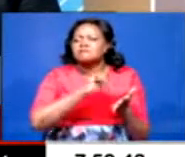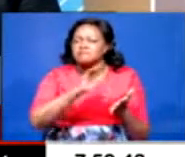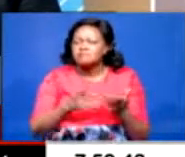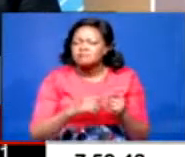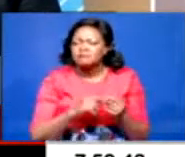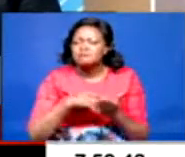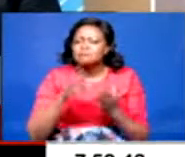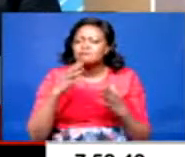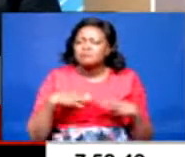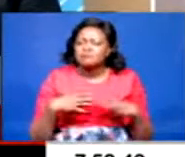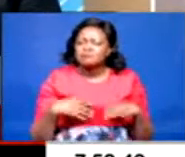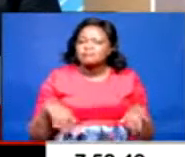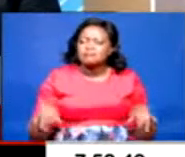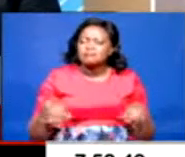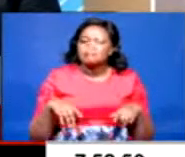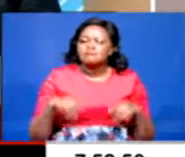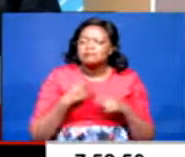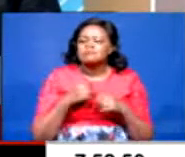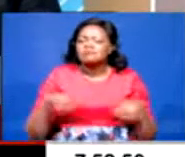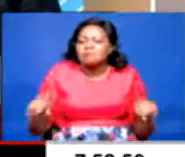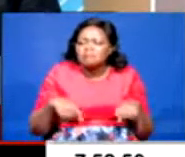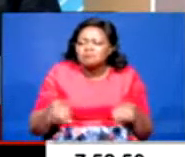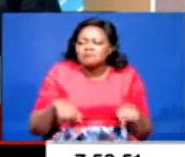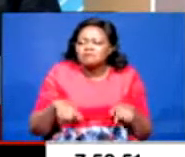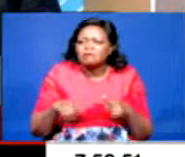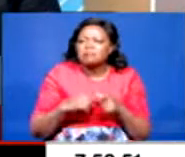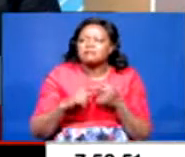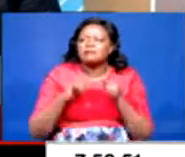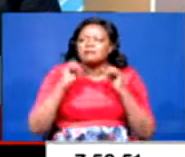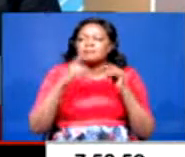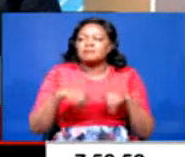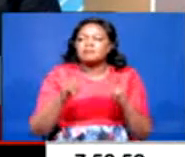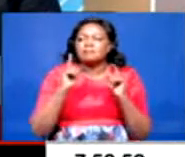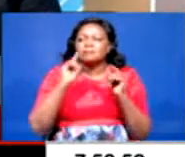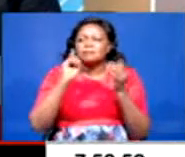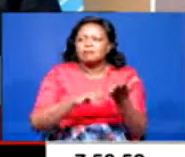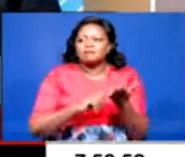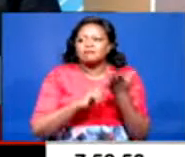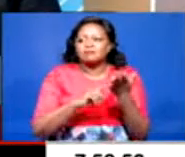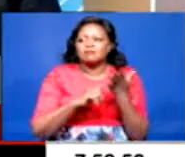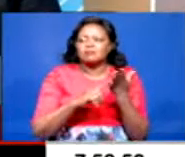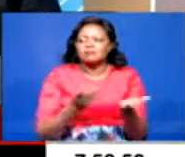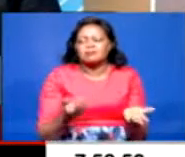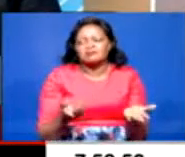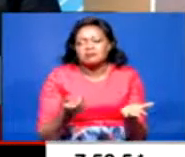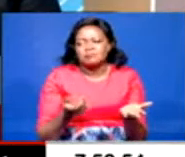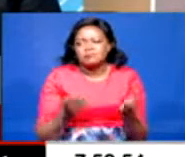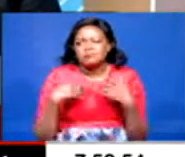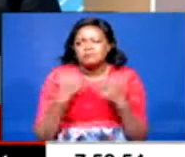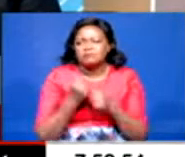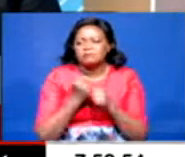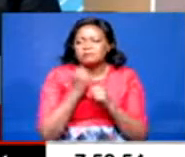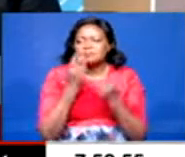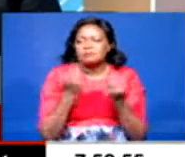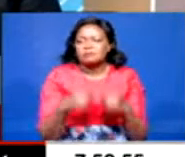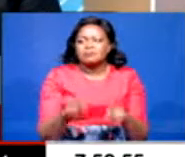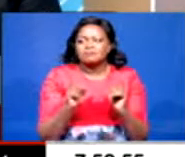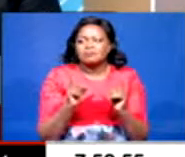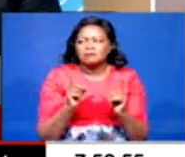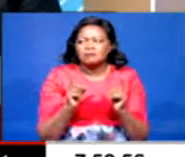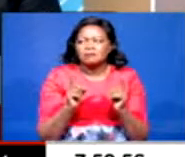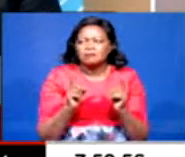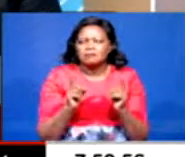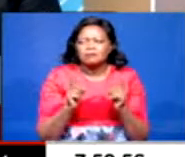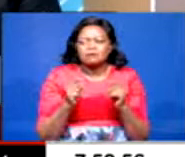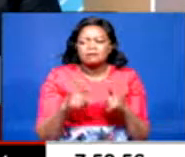in a panic. Then now you get this blowback. And now, even if they could have negotiated a way to make this easier on themselves, they find themselves